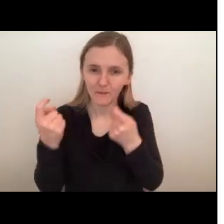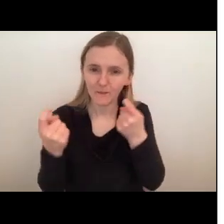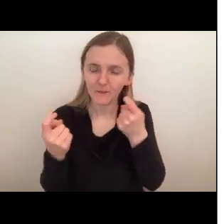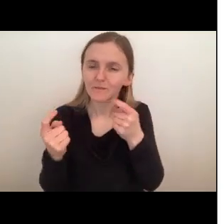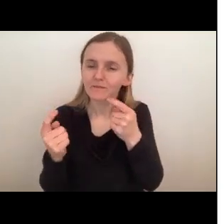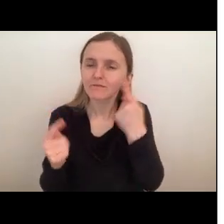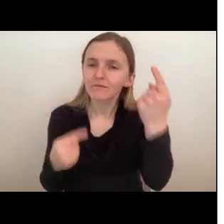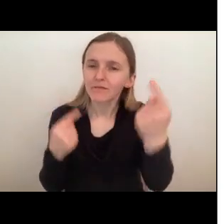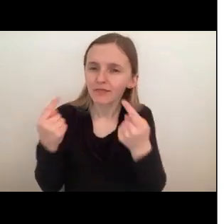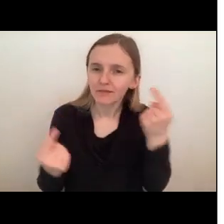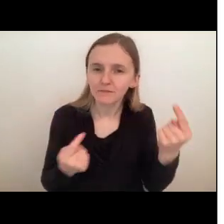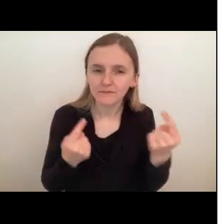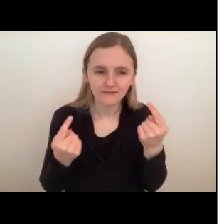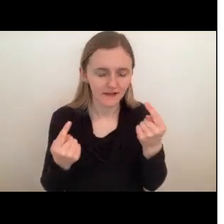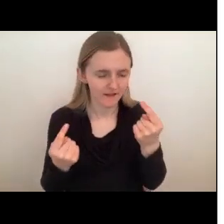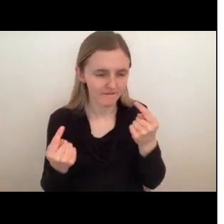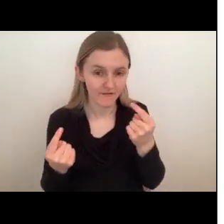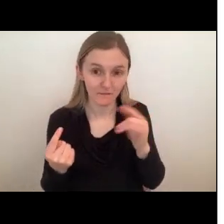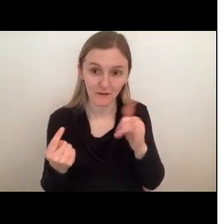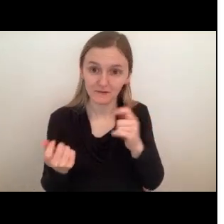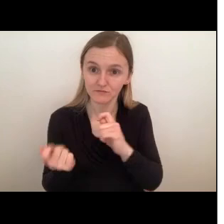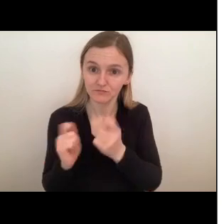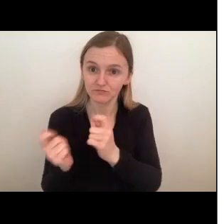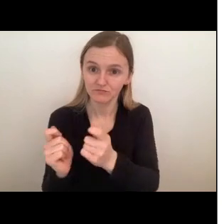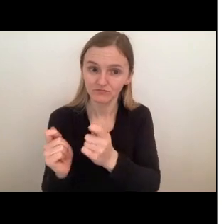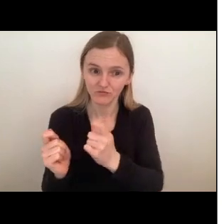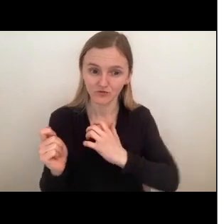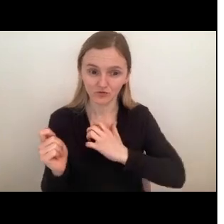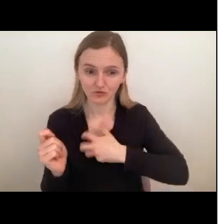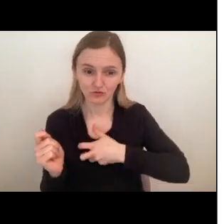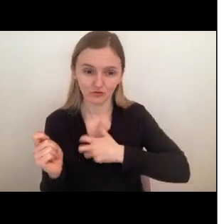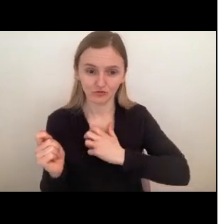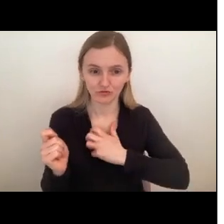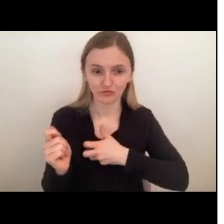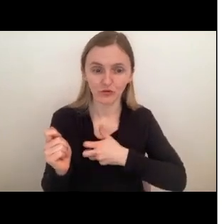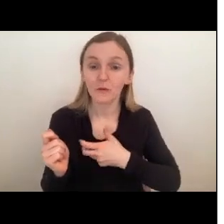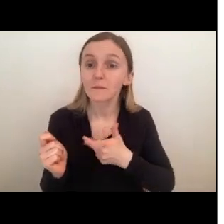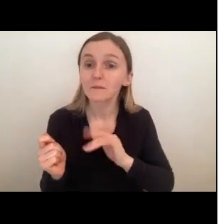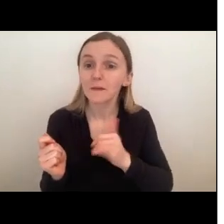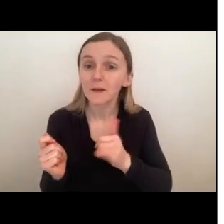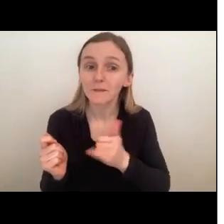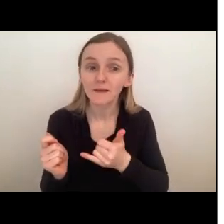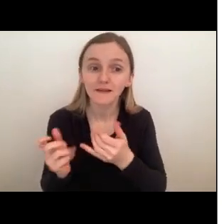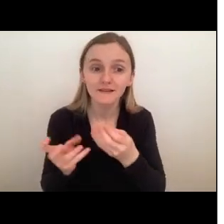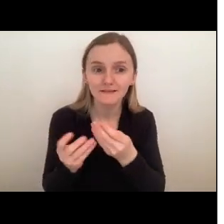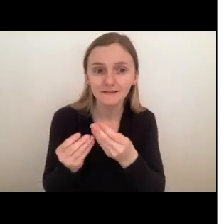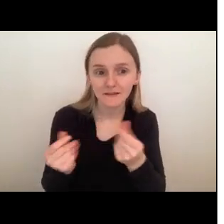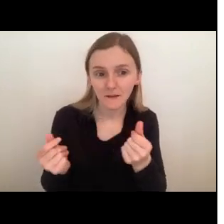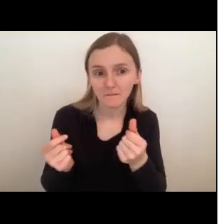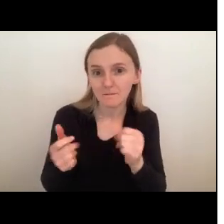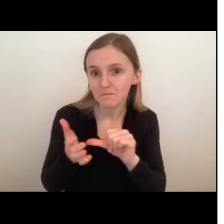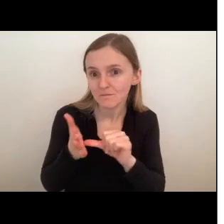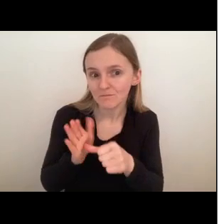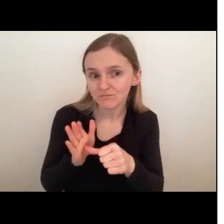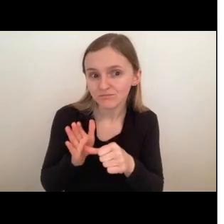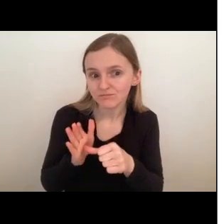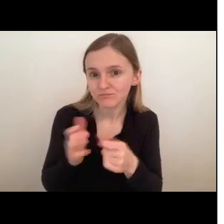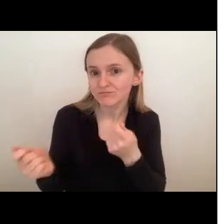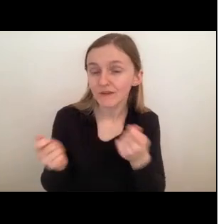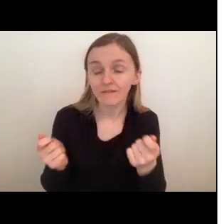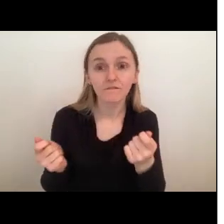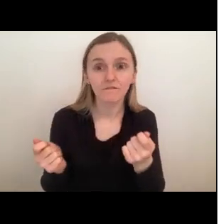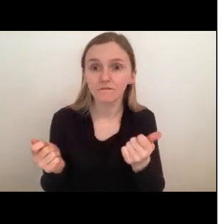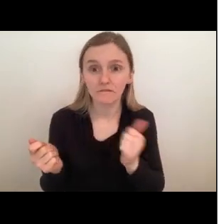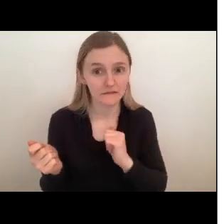adjust to changes, particularly unexpected changes. We might have young people who really struggle with unexpected